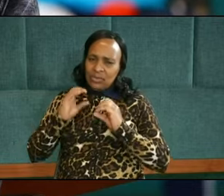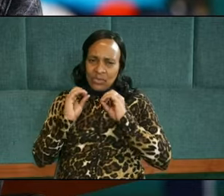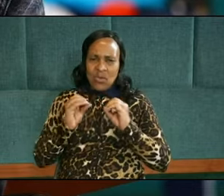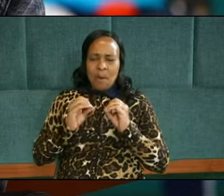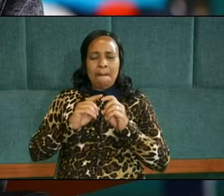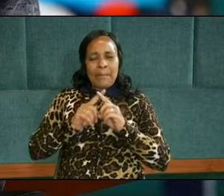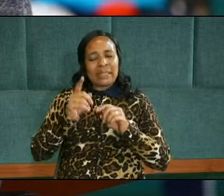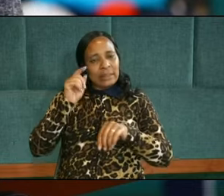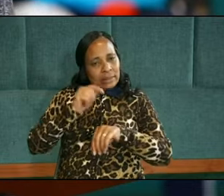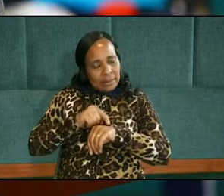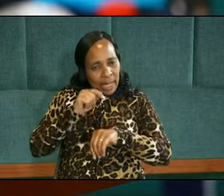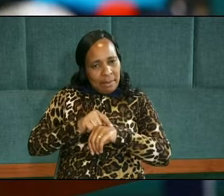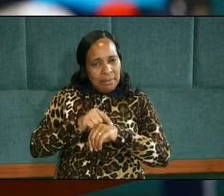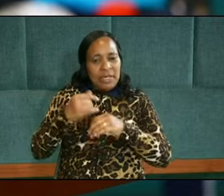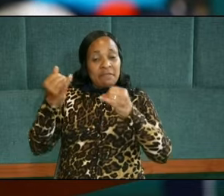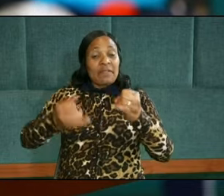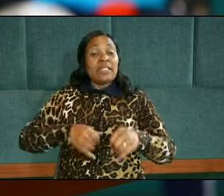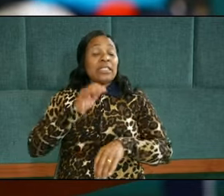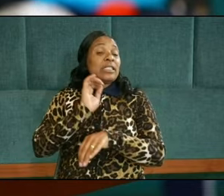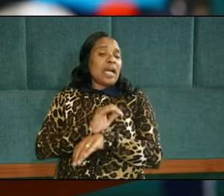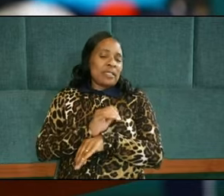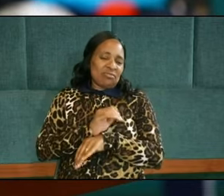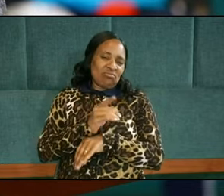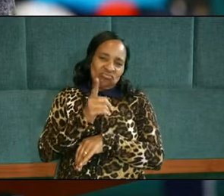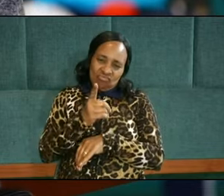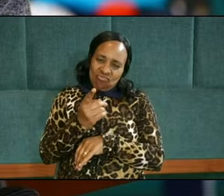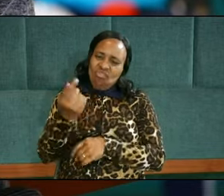But when you invited to church,